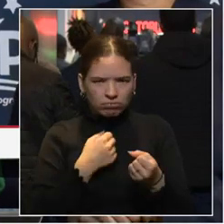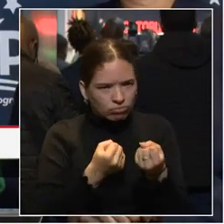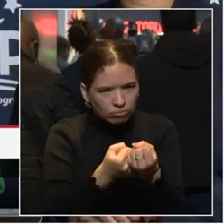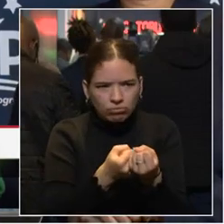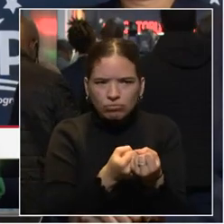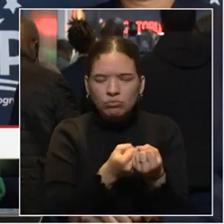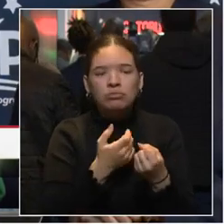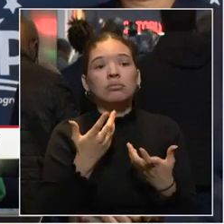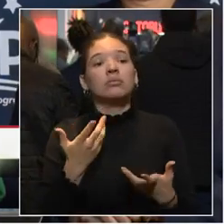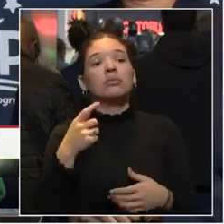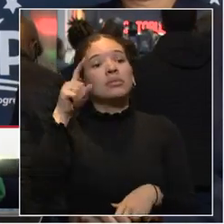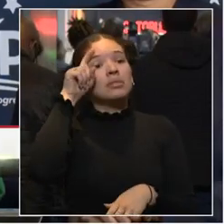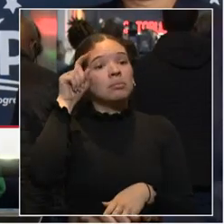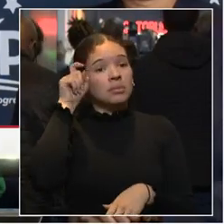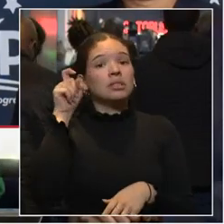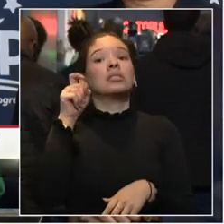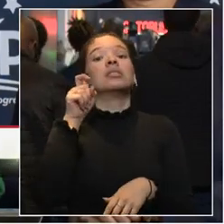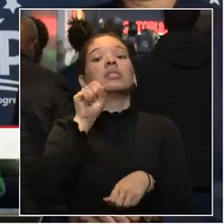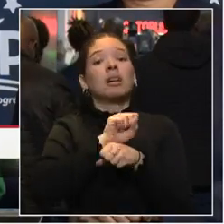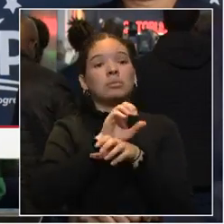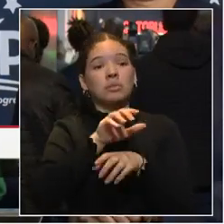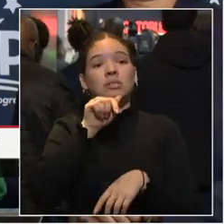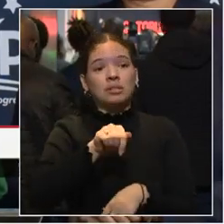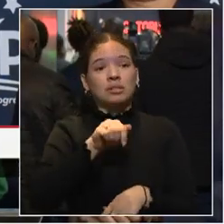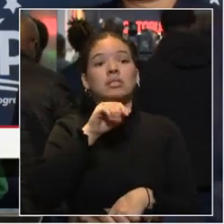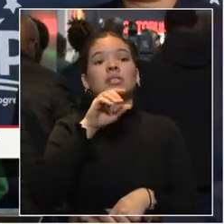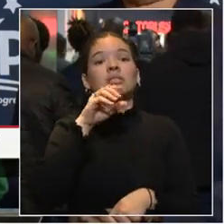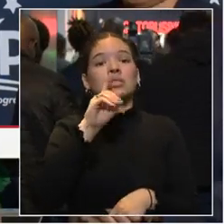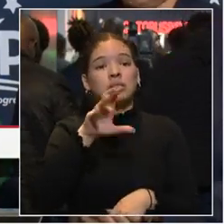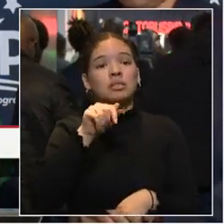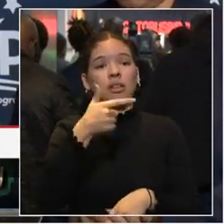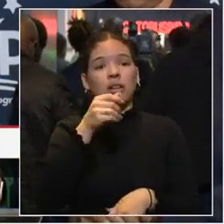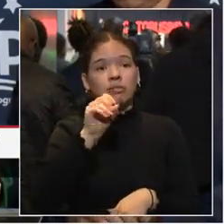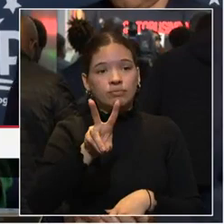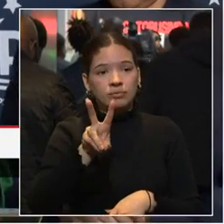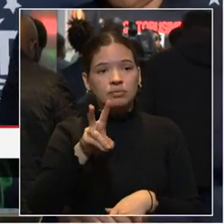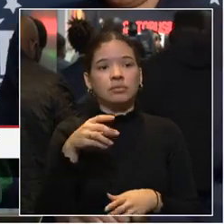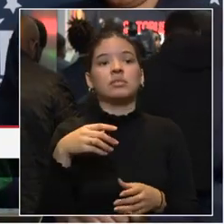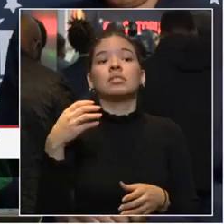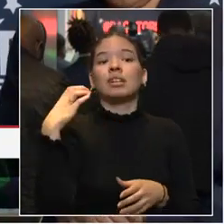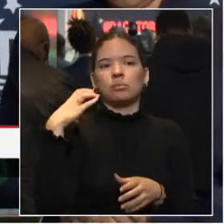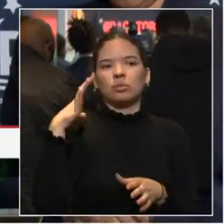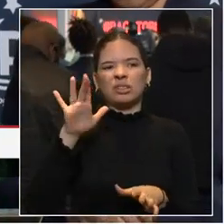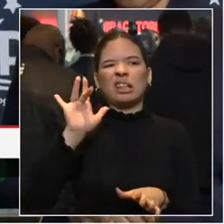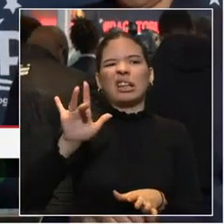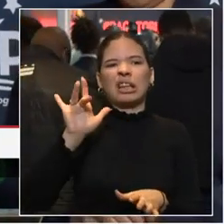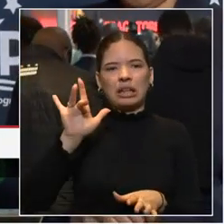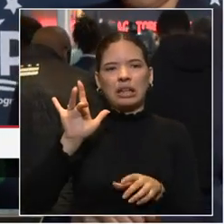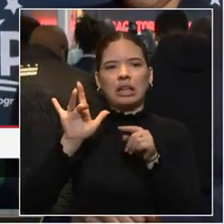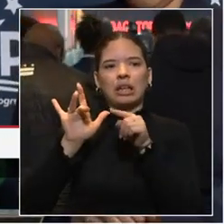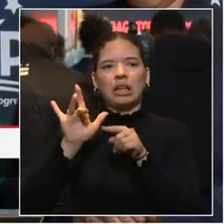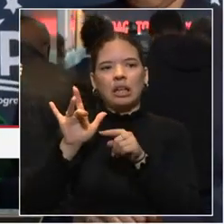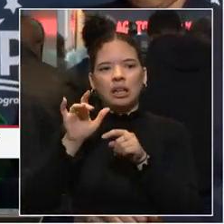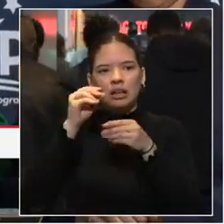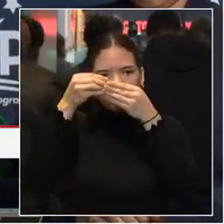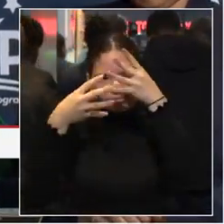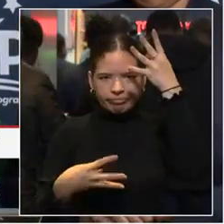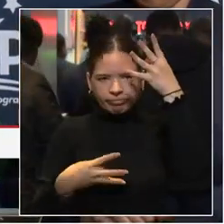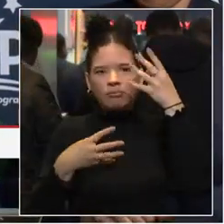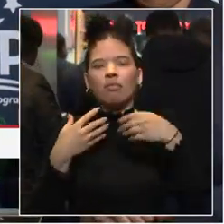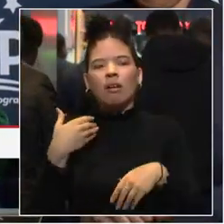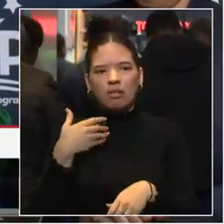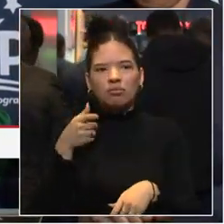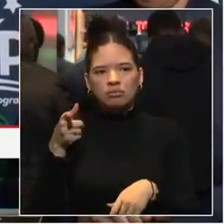summerjobs.dc.gov, click on employers to learn all of the different opportunities that are available for employers and to get